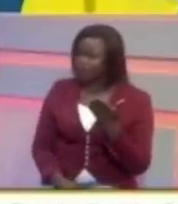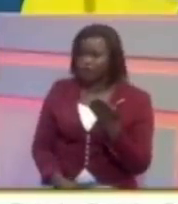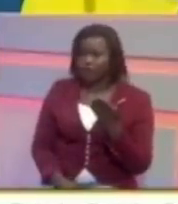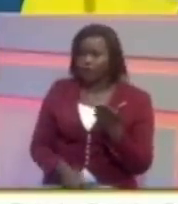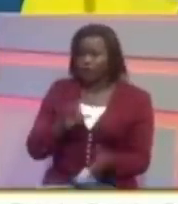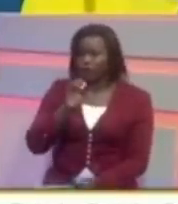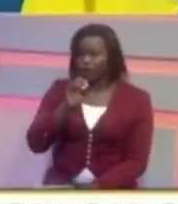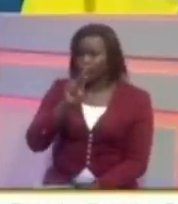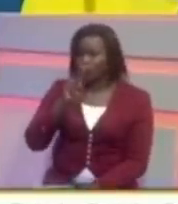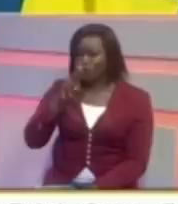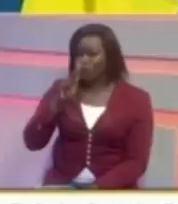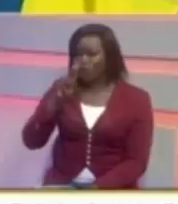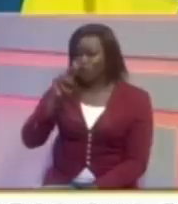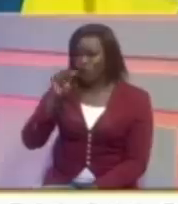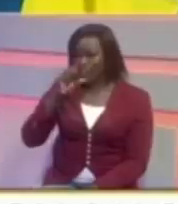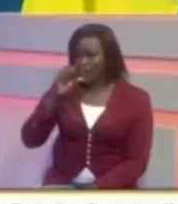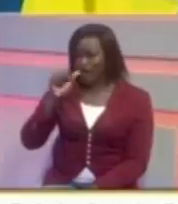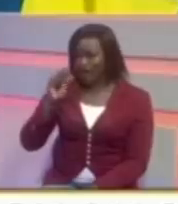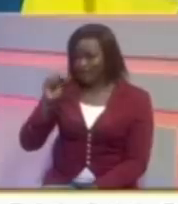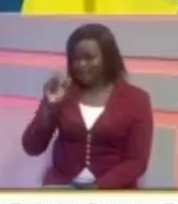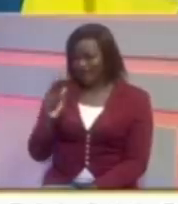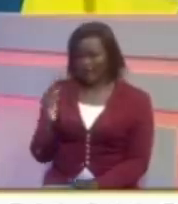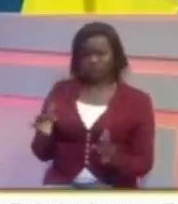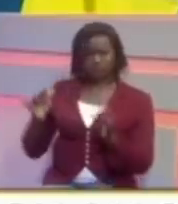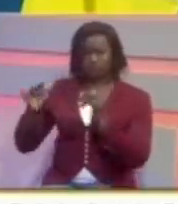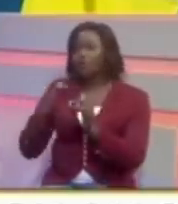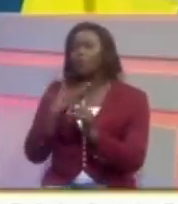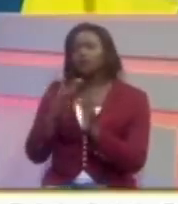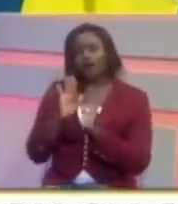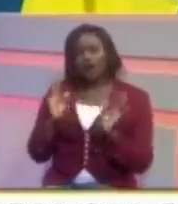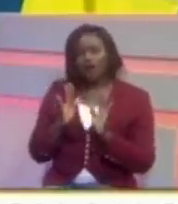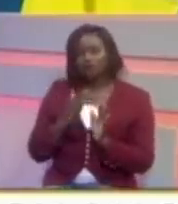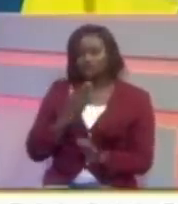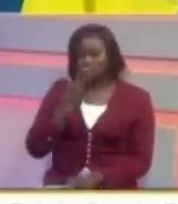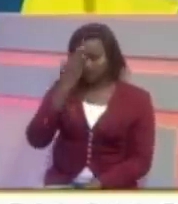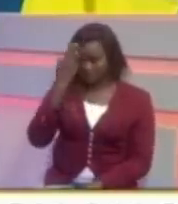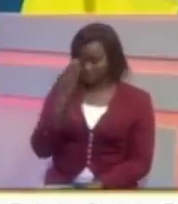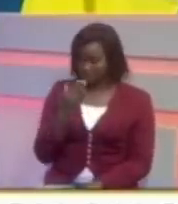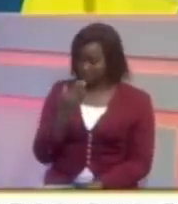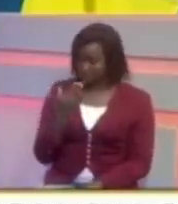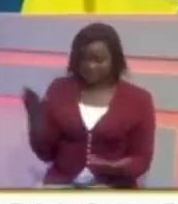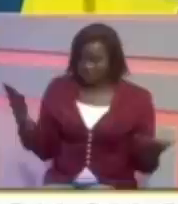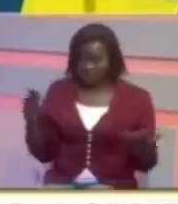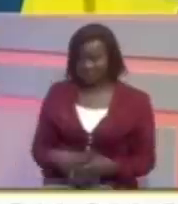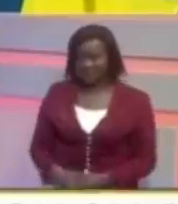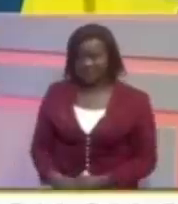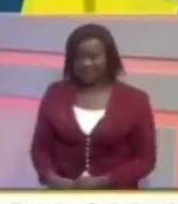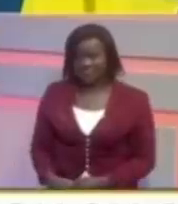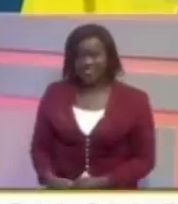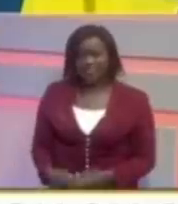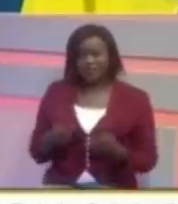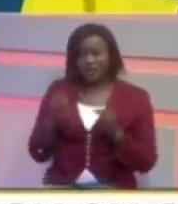Okukungana. Okwerundana. Munyakwere call it okwerundana. Okukungana would be